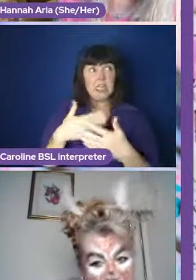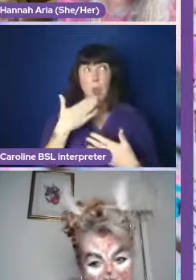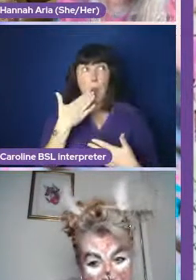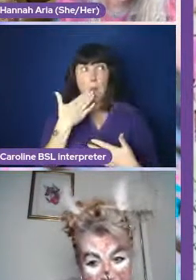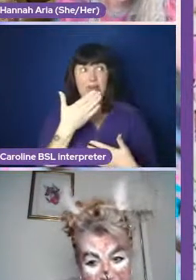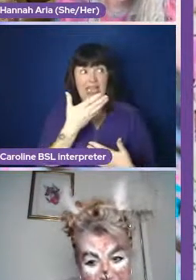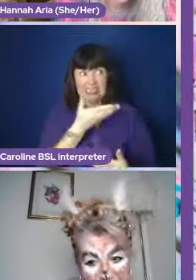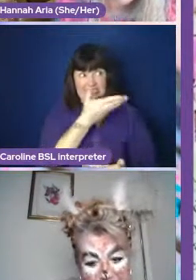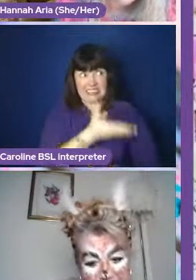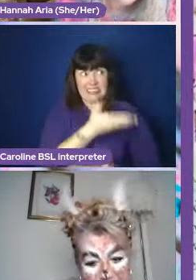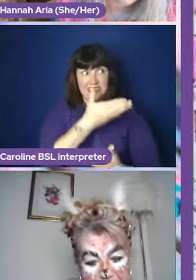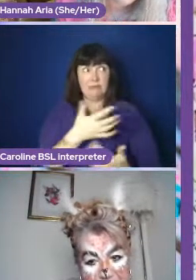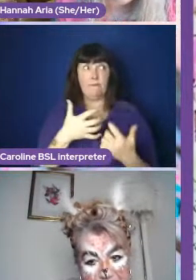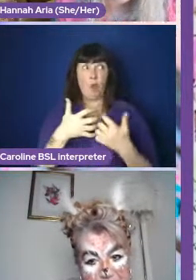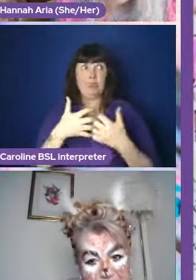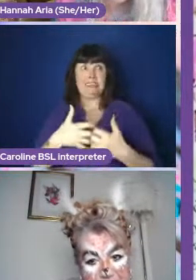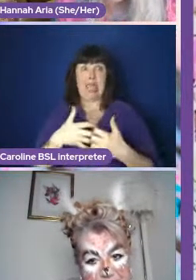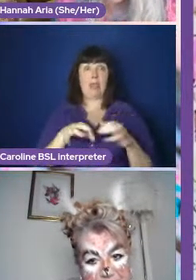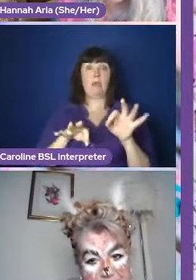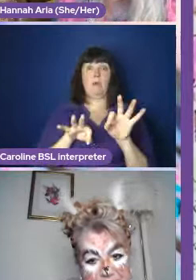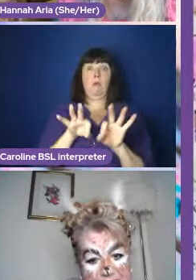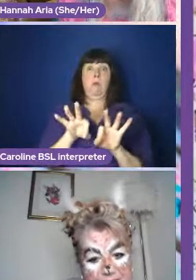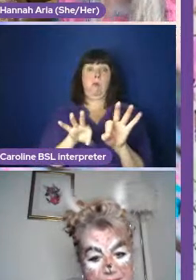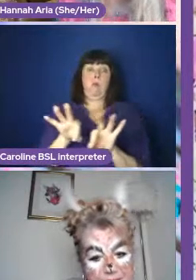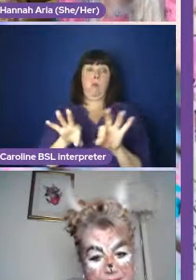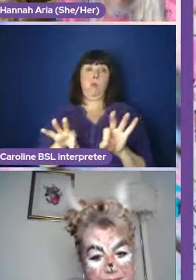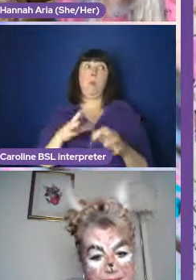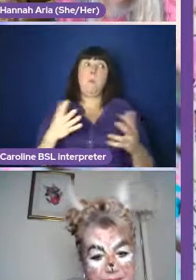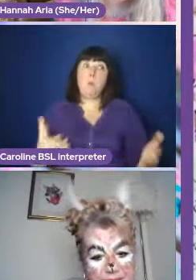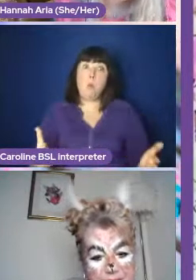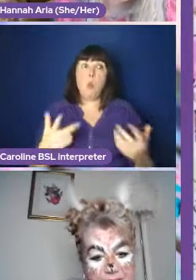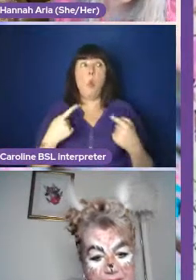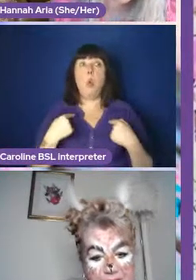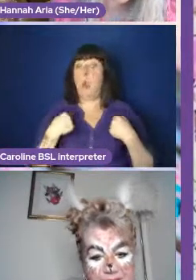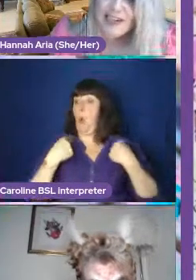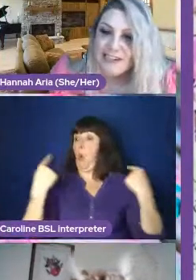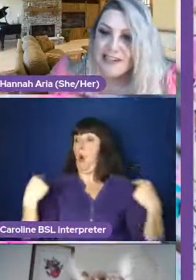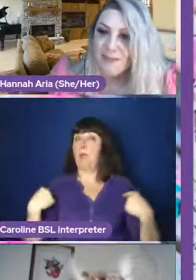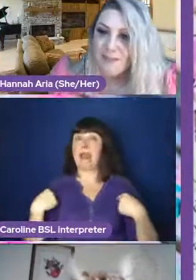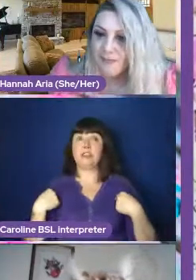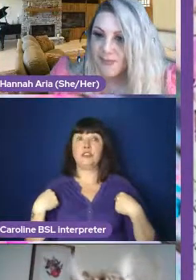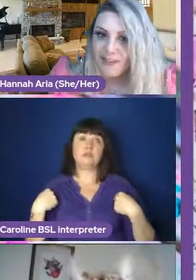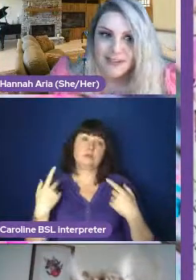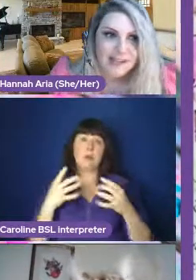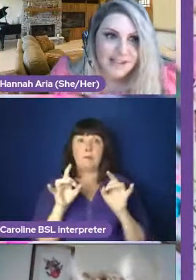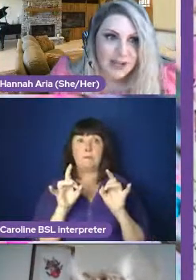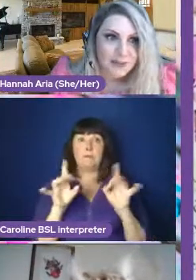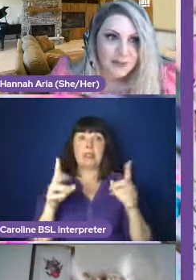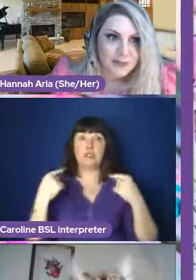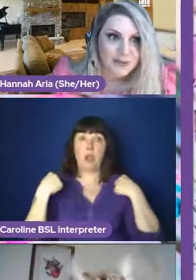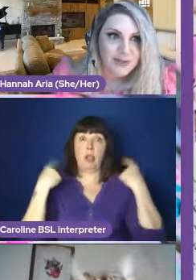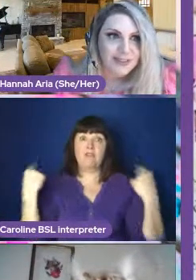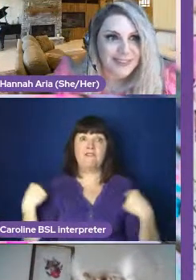wands? And magical fairy Oliver might be able to assist you, Jasmine, in contacting them. Hi. So,